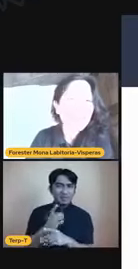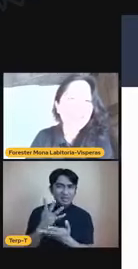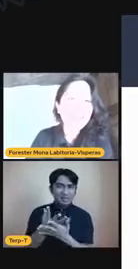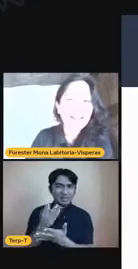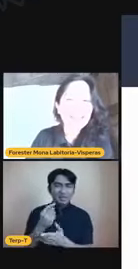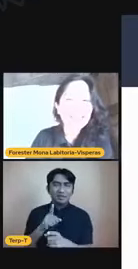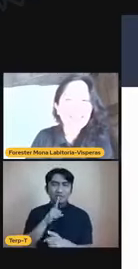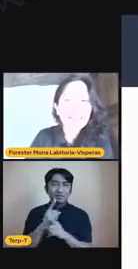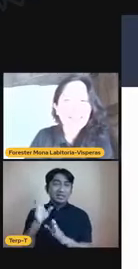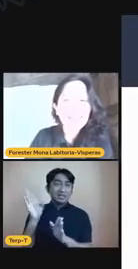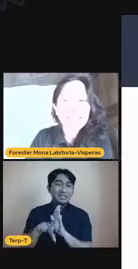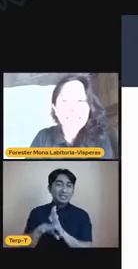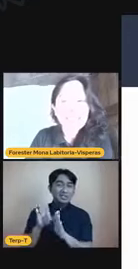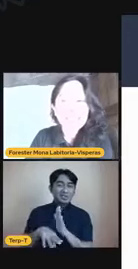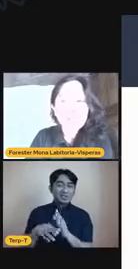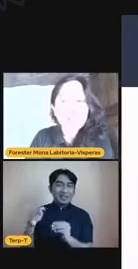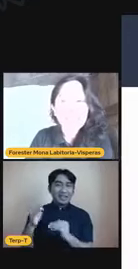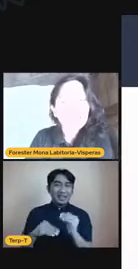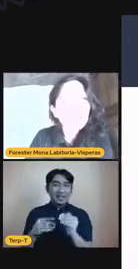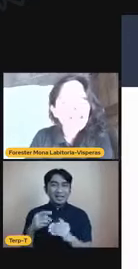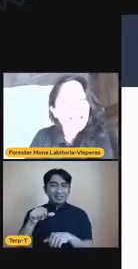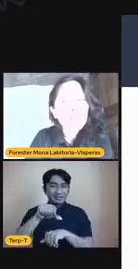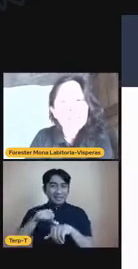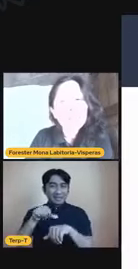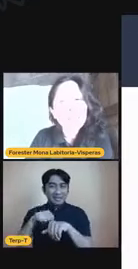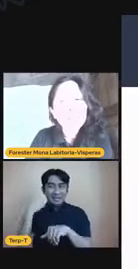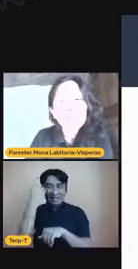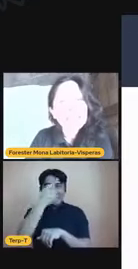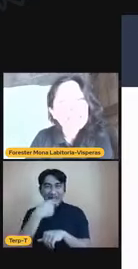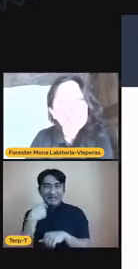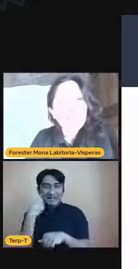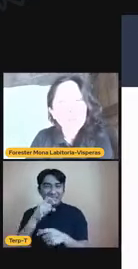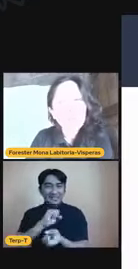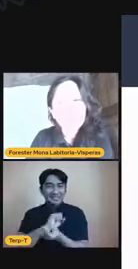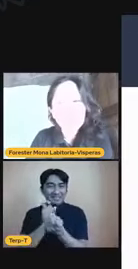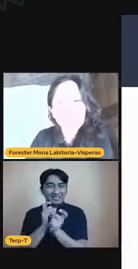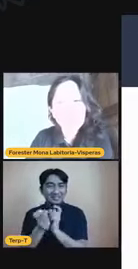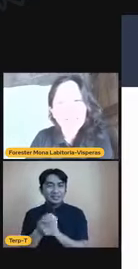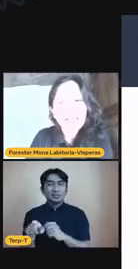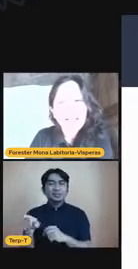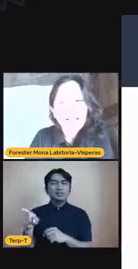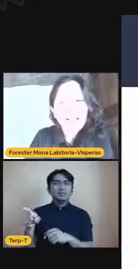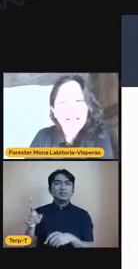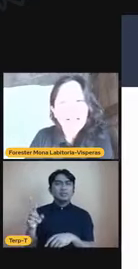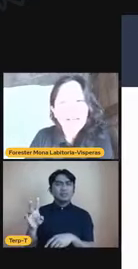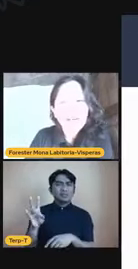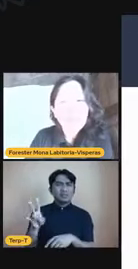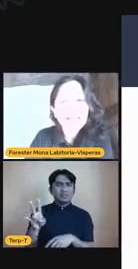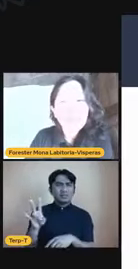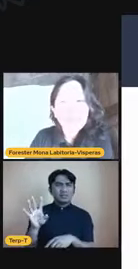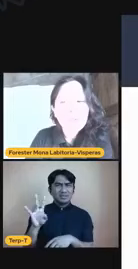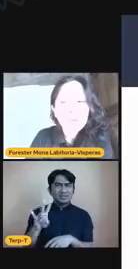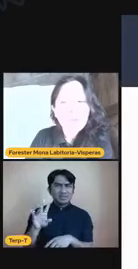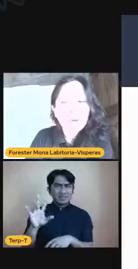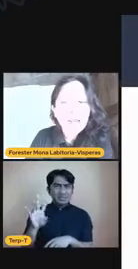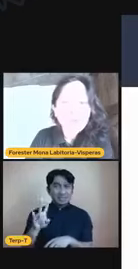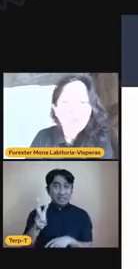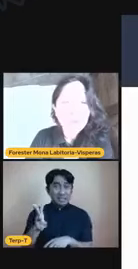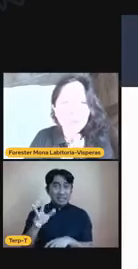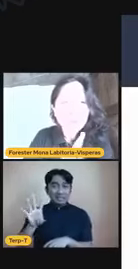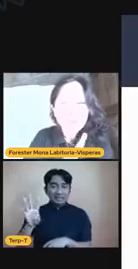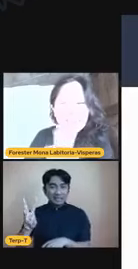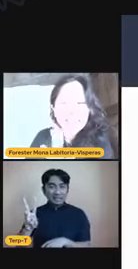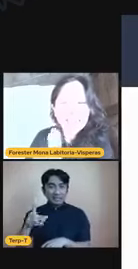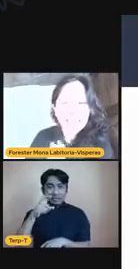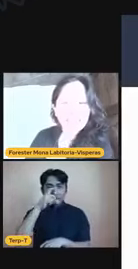than Bello, right? Let me share this story. I have this mentor, she's 63 years old. Lahat ng buhok niya white,